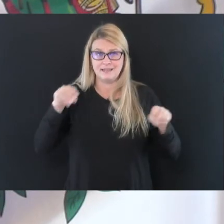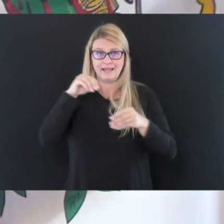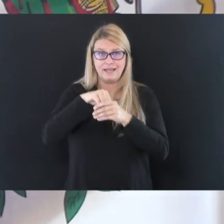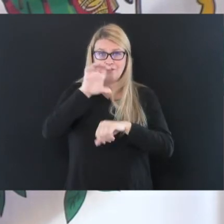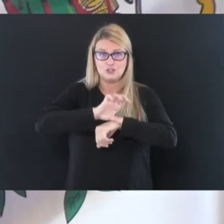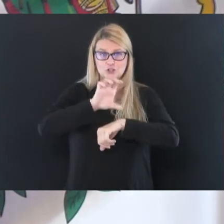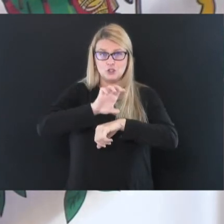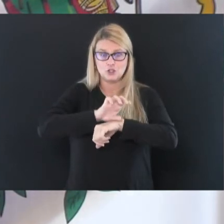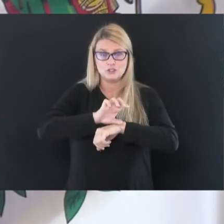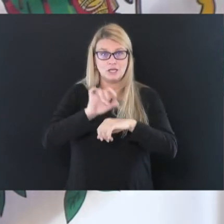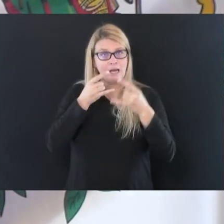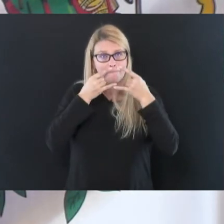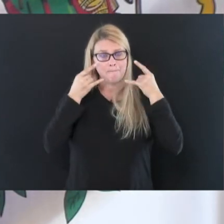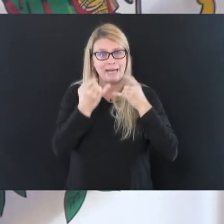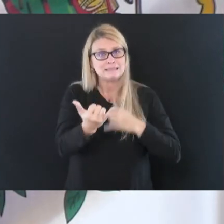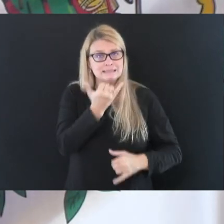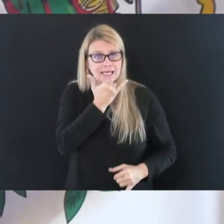an elderly person, I would,